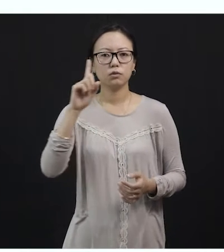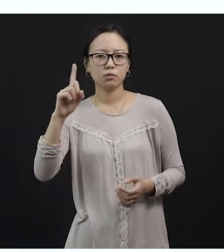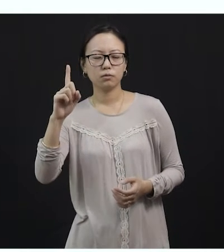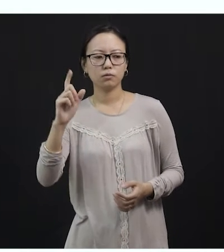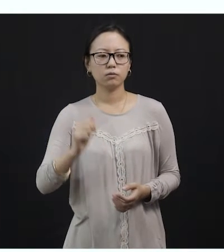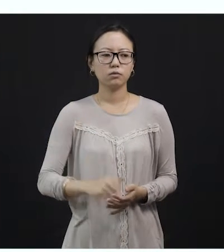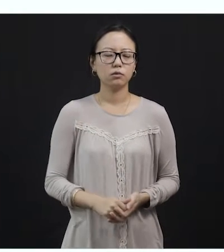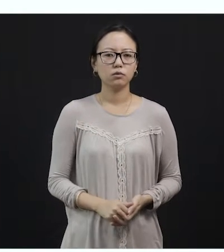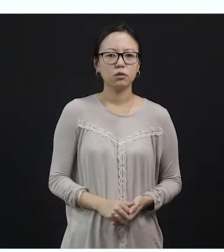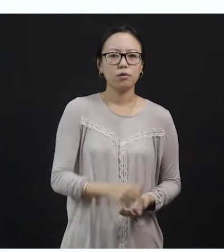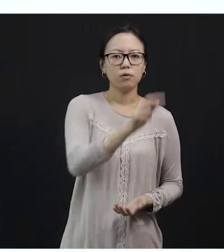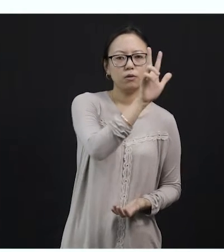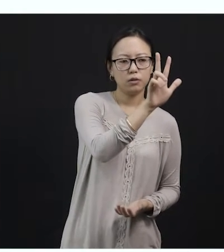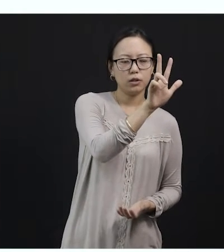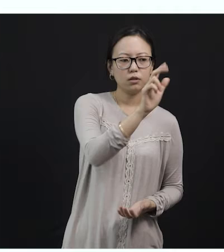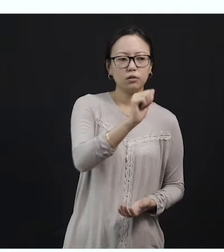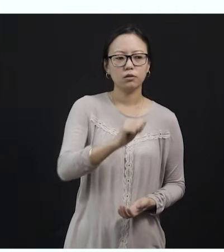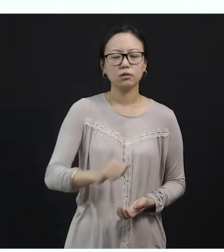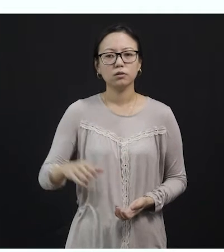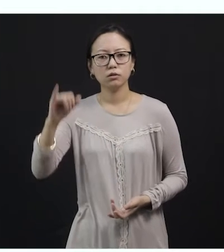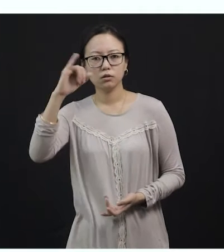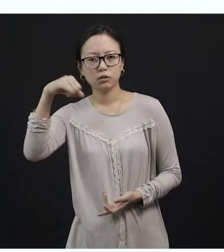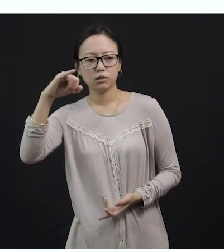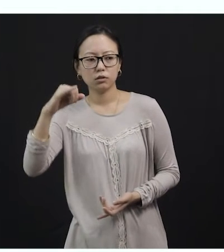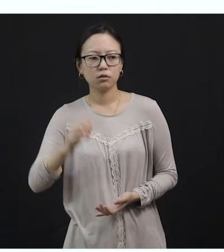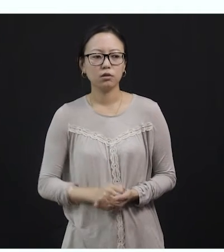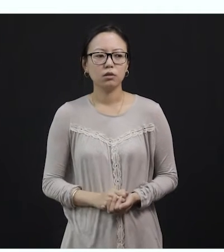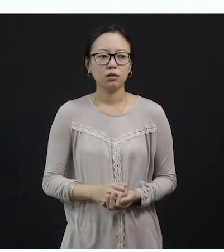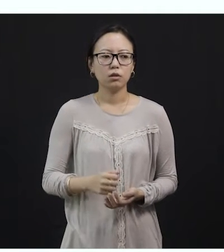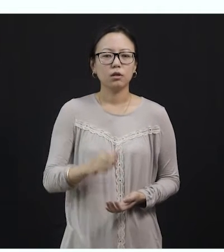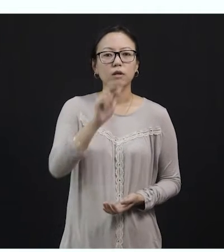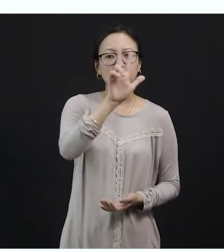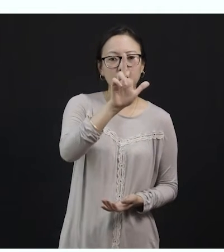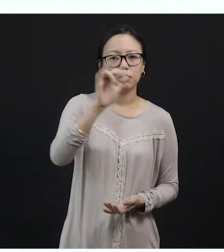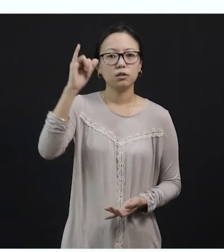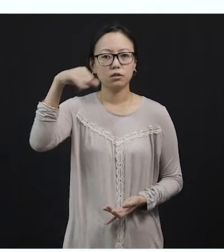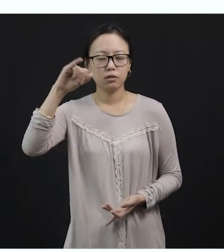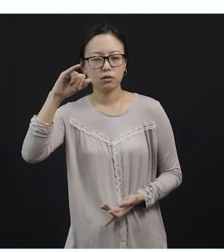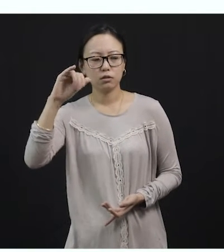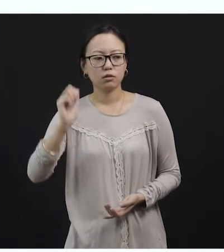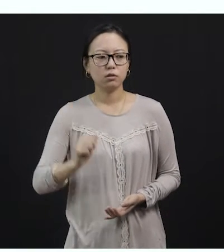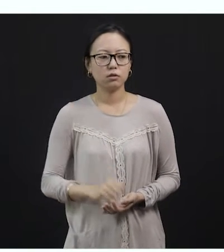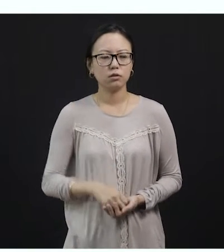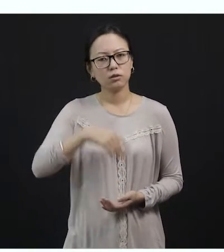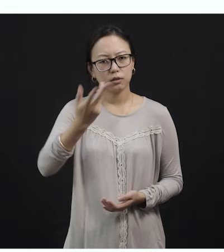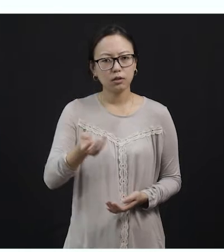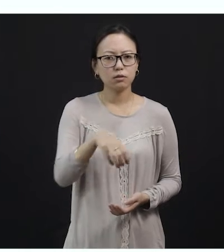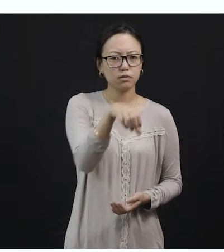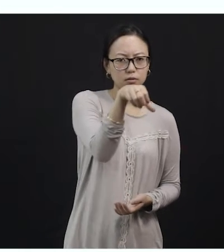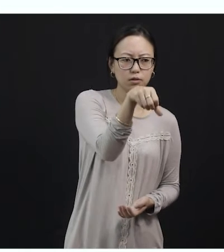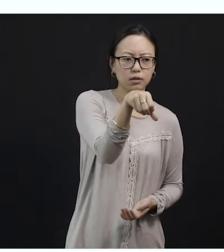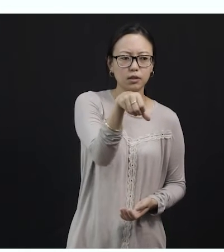71. 8 tenths, 6 ones is equal to 86. 9